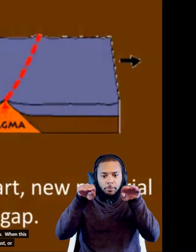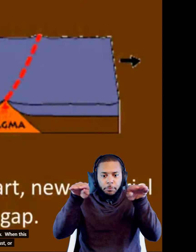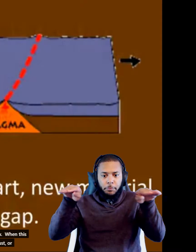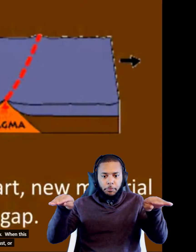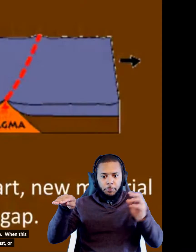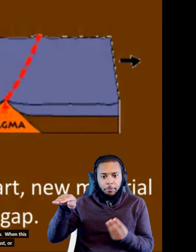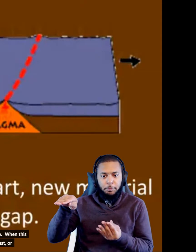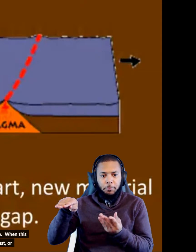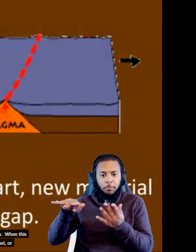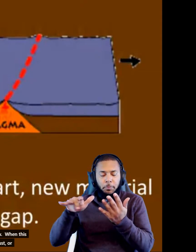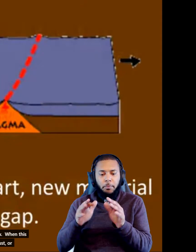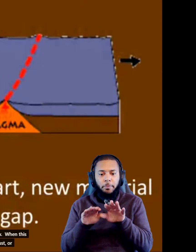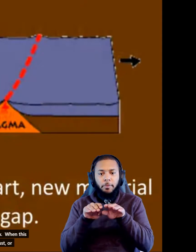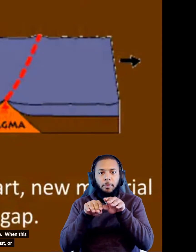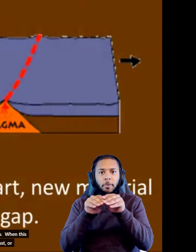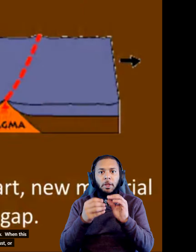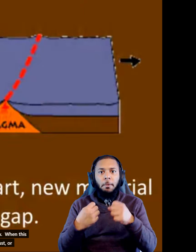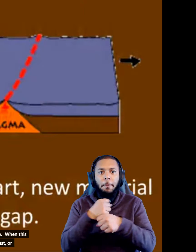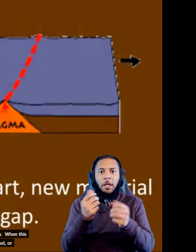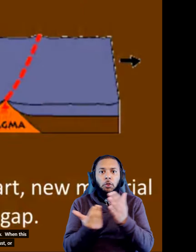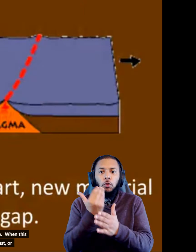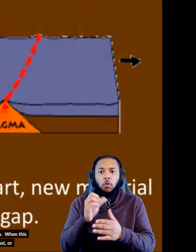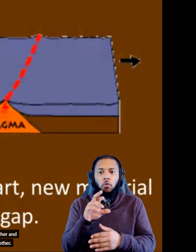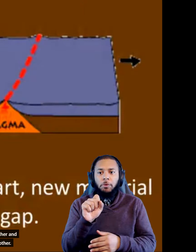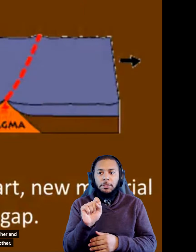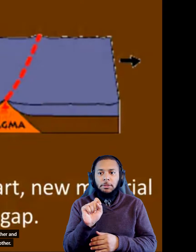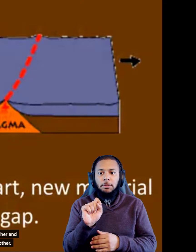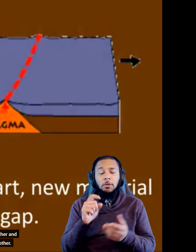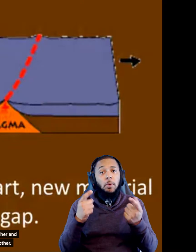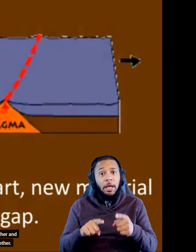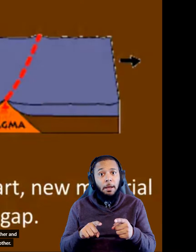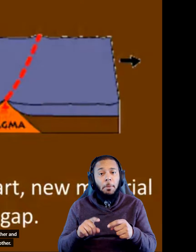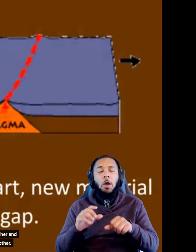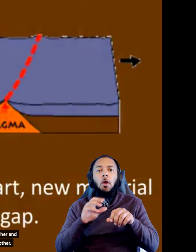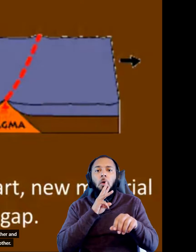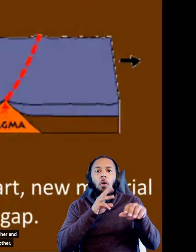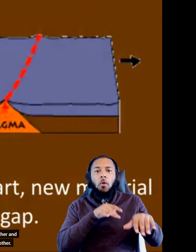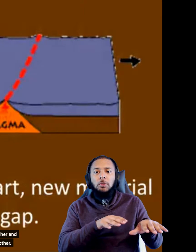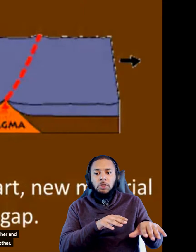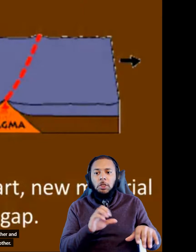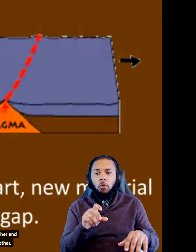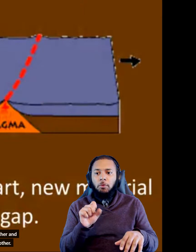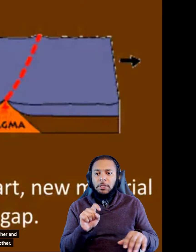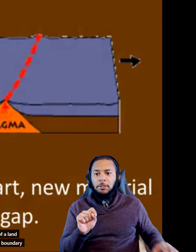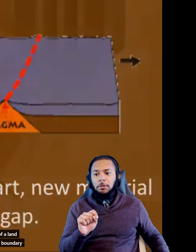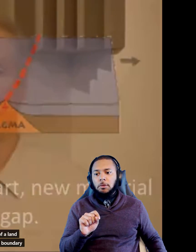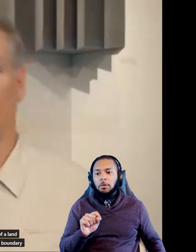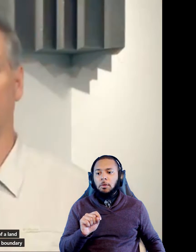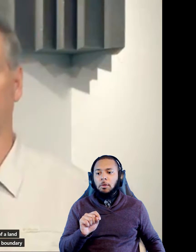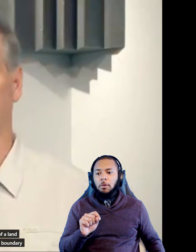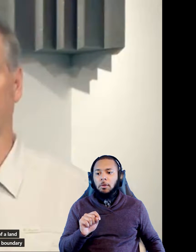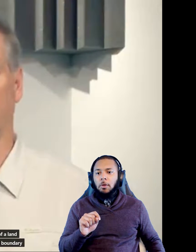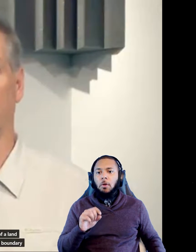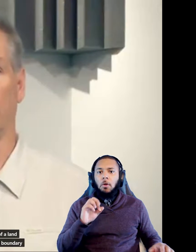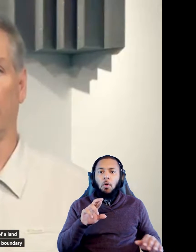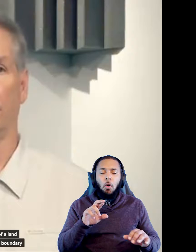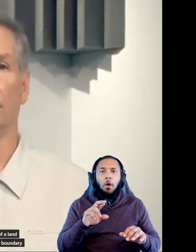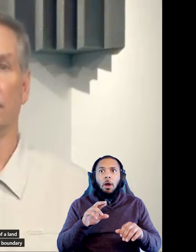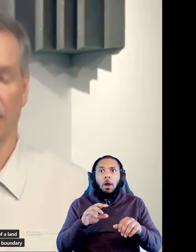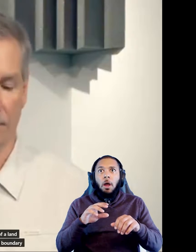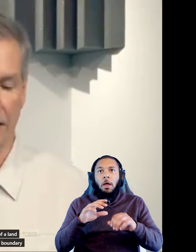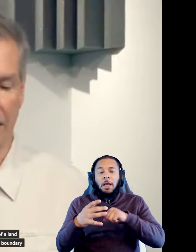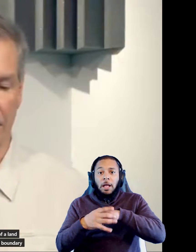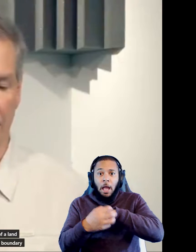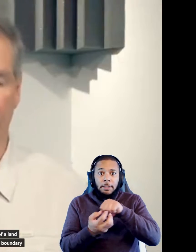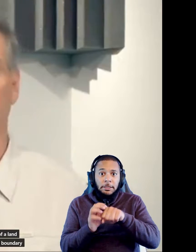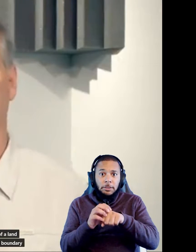below. When this happens, either ocean crust or continental areas move further and further apart from each other. Iceland is a great